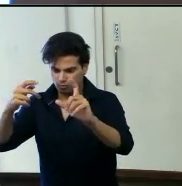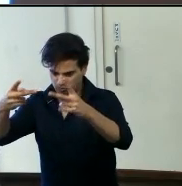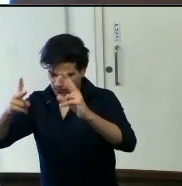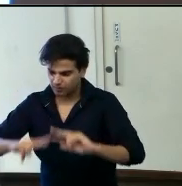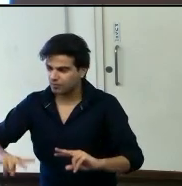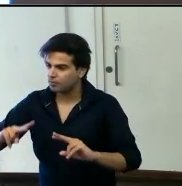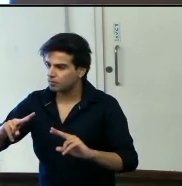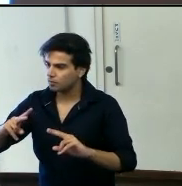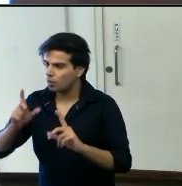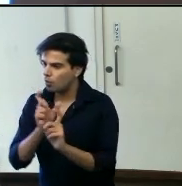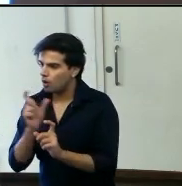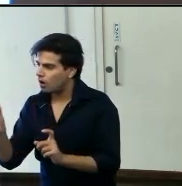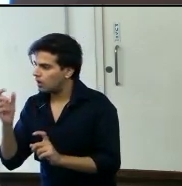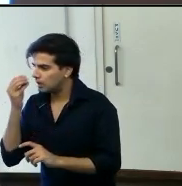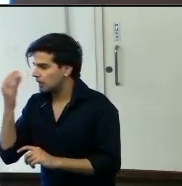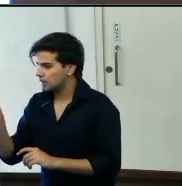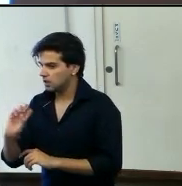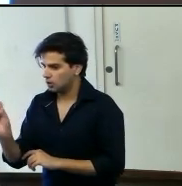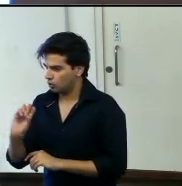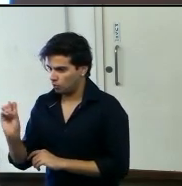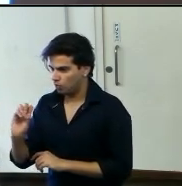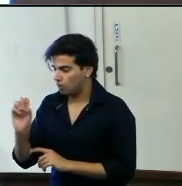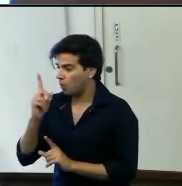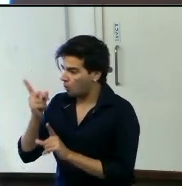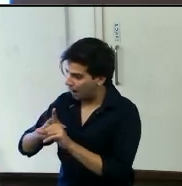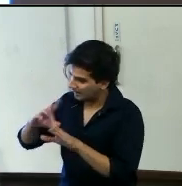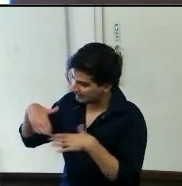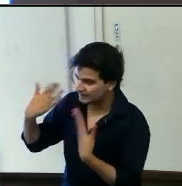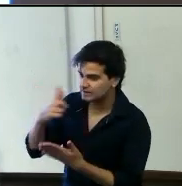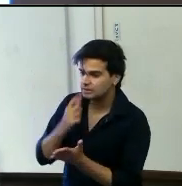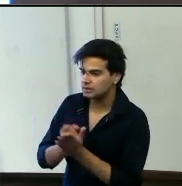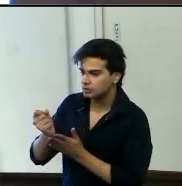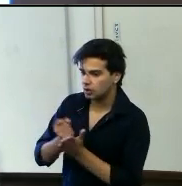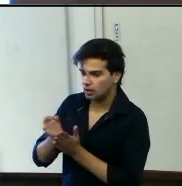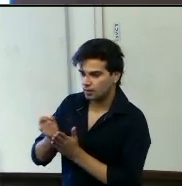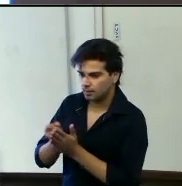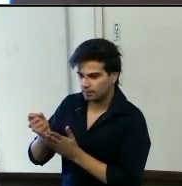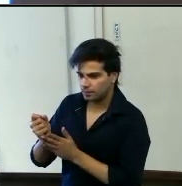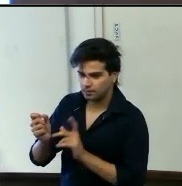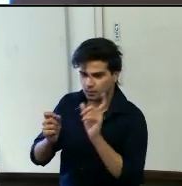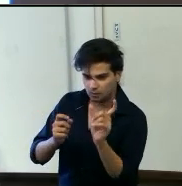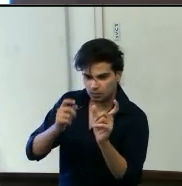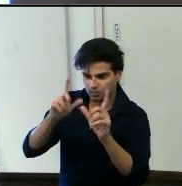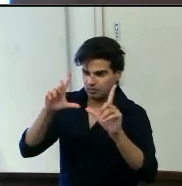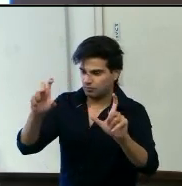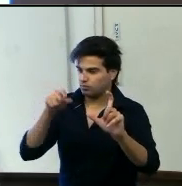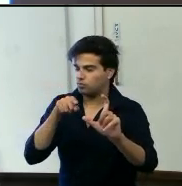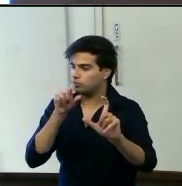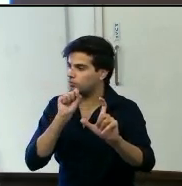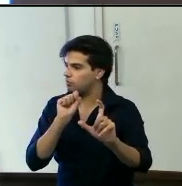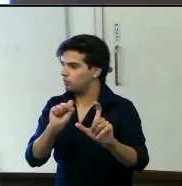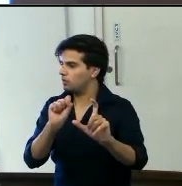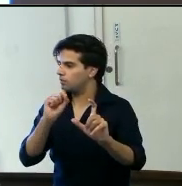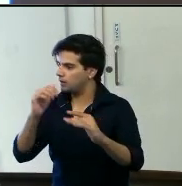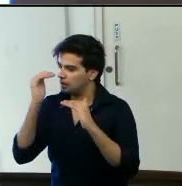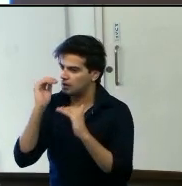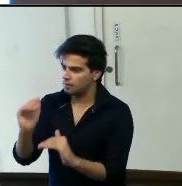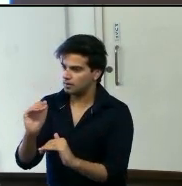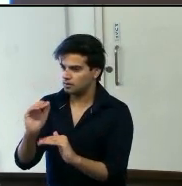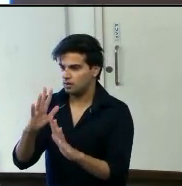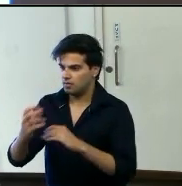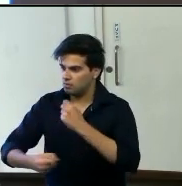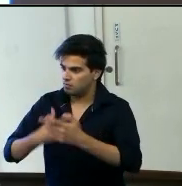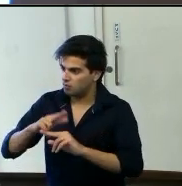what we are trying to, going through in the last 1 year. Because each medium has got its own, limitation and